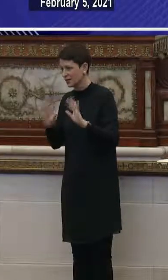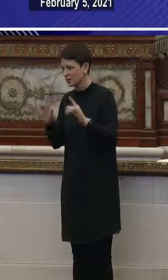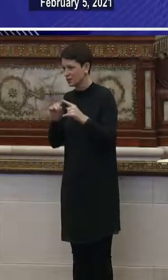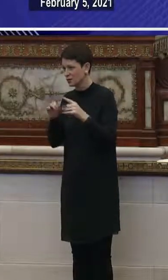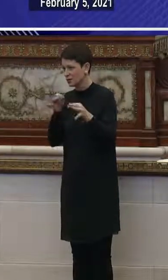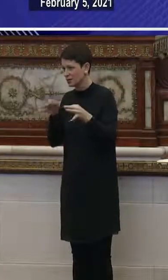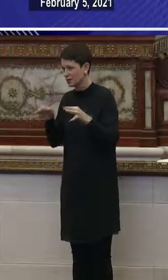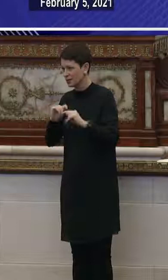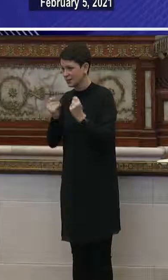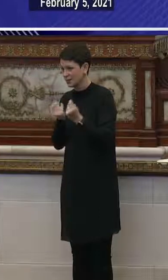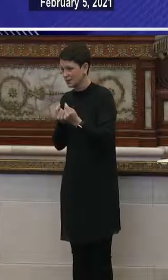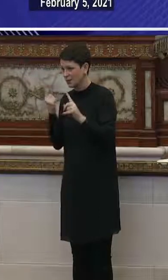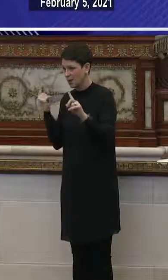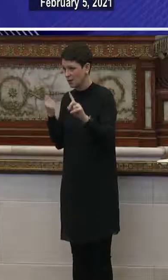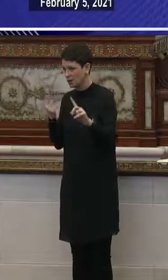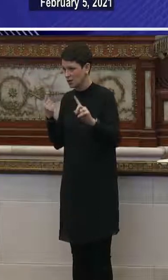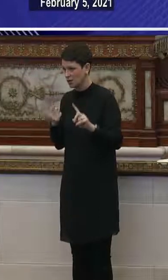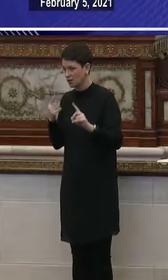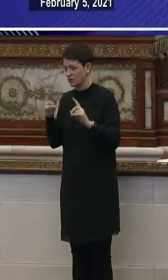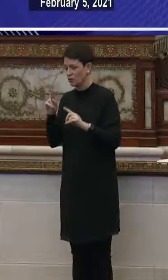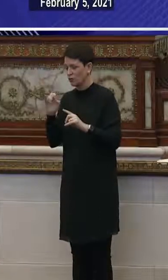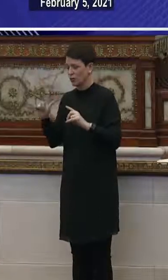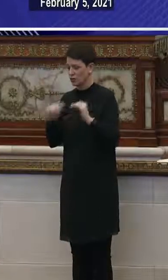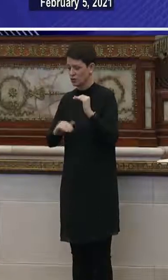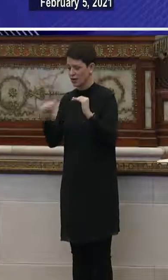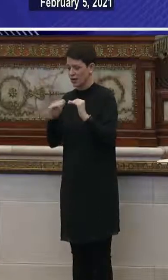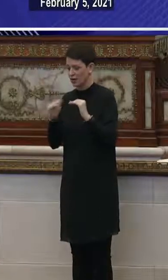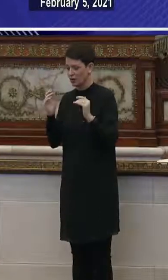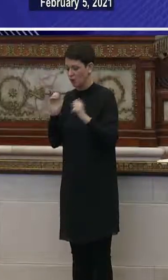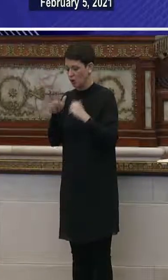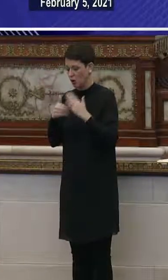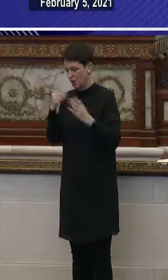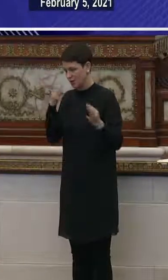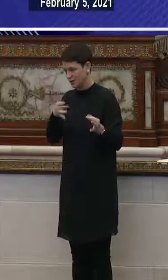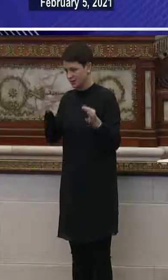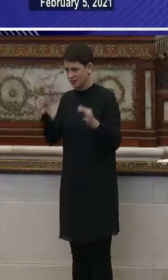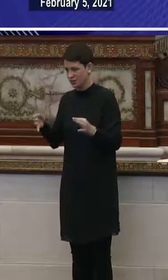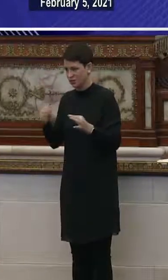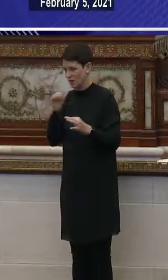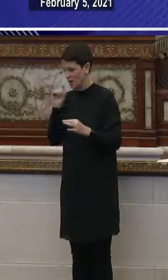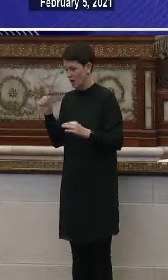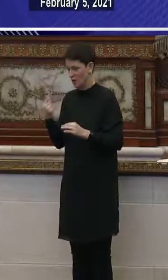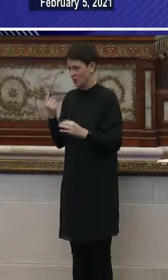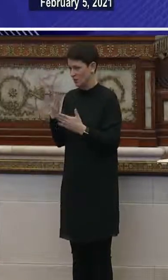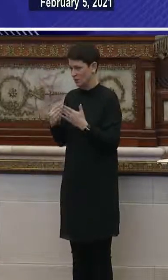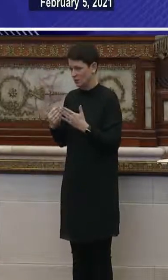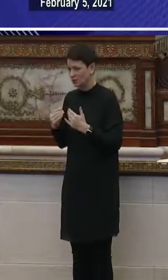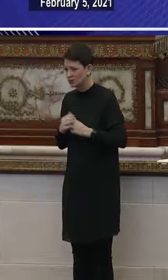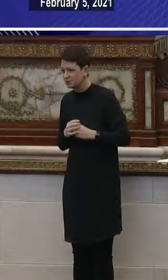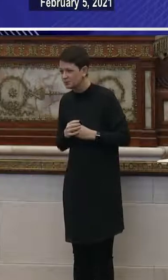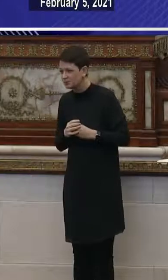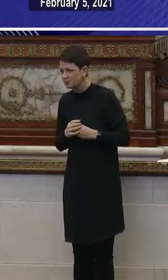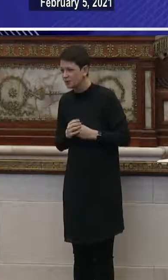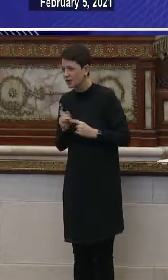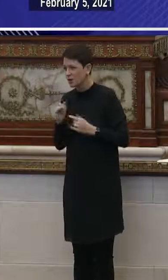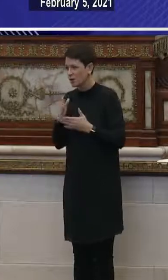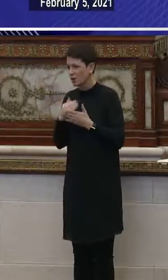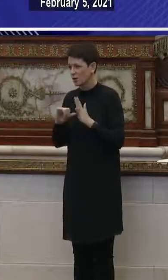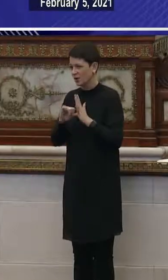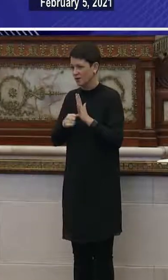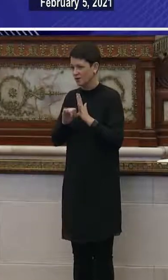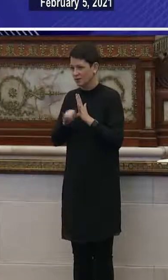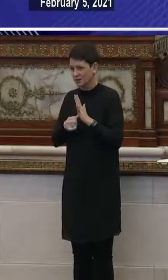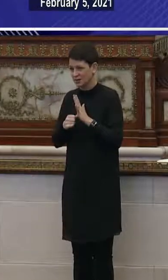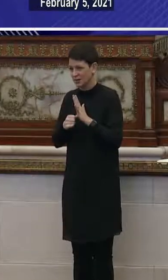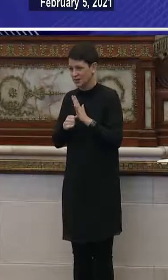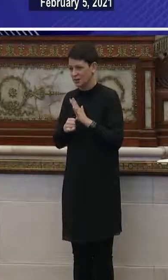that the objective of achieving racial equity must be built into all decisions rather than just a separate plan. As one part of our emphasis on racial equity, we